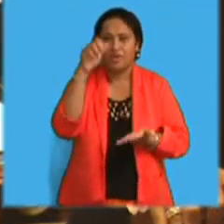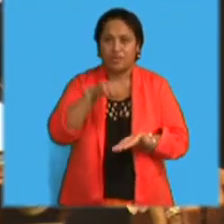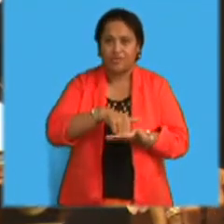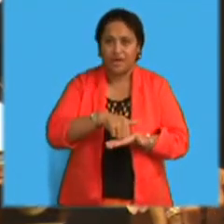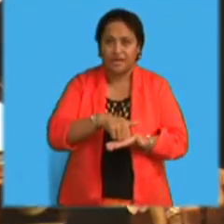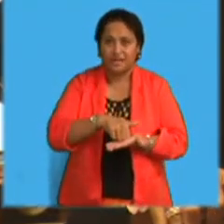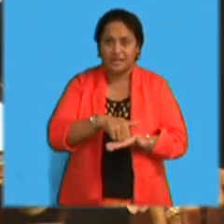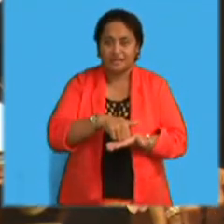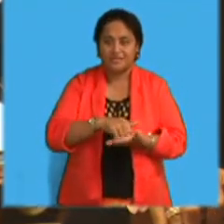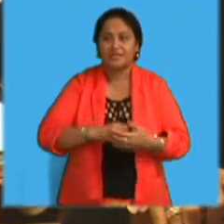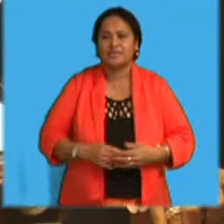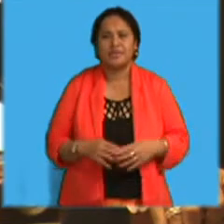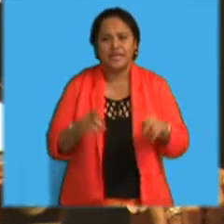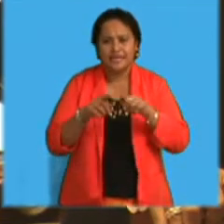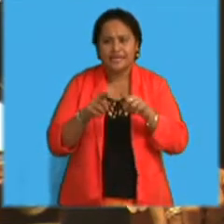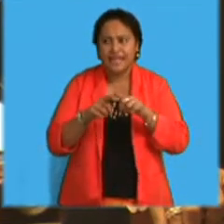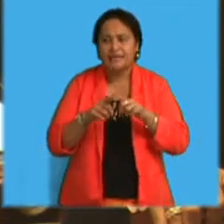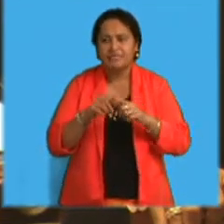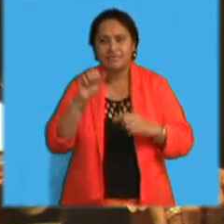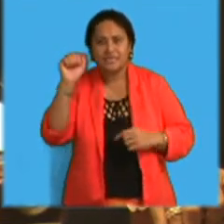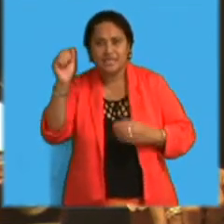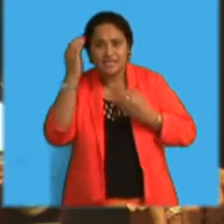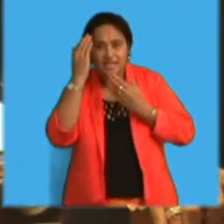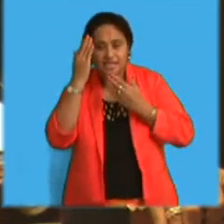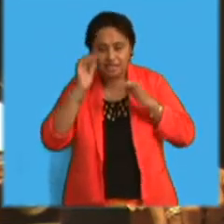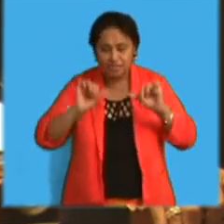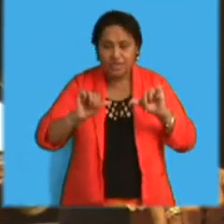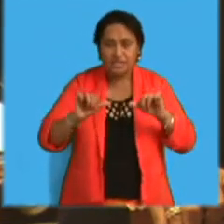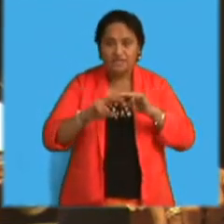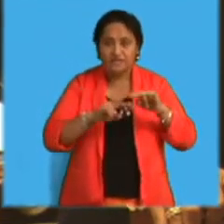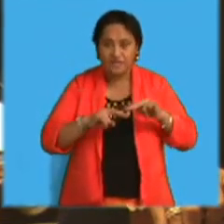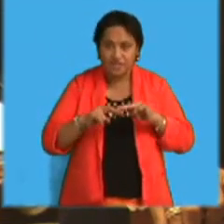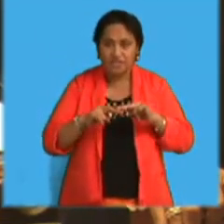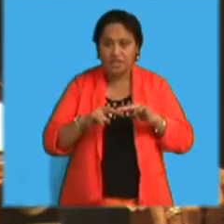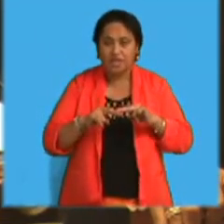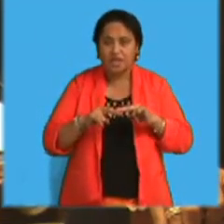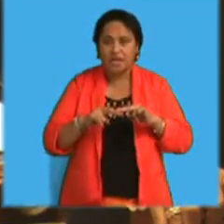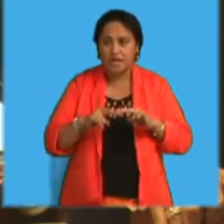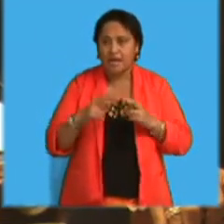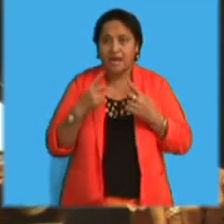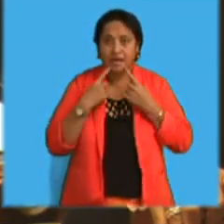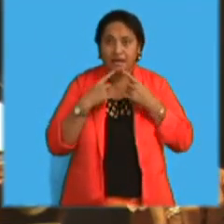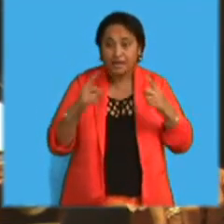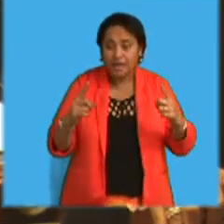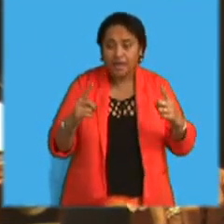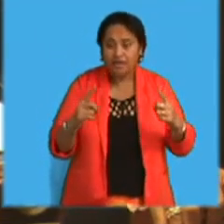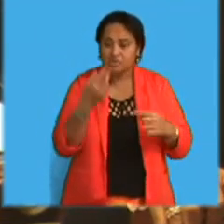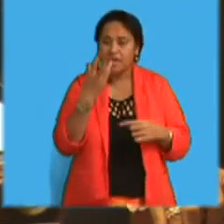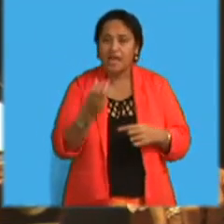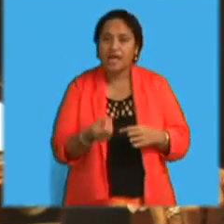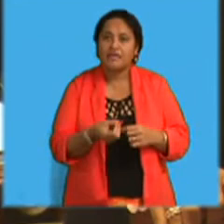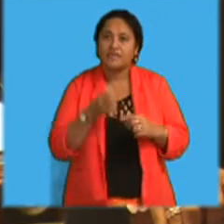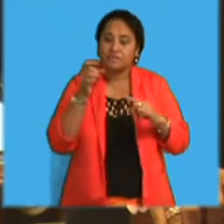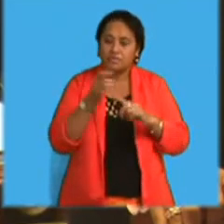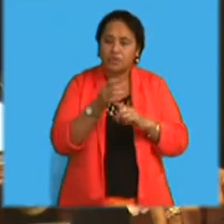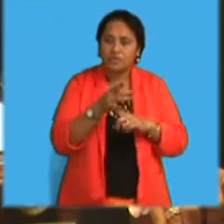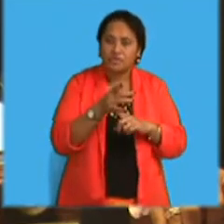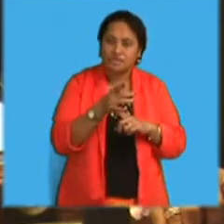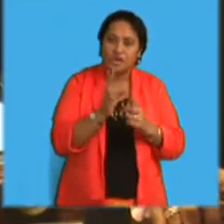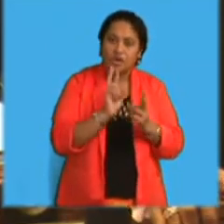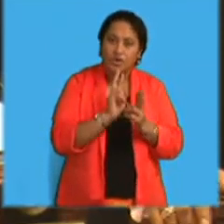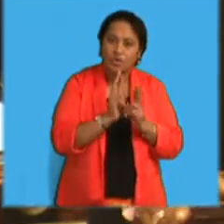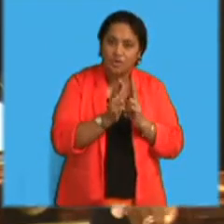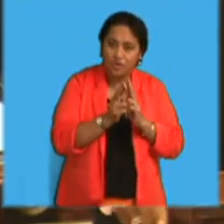by His Excellency the President, there will be a number of key legal and commercial reforms to spur and encourage business, commercial and